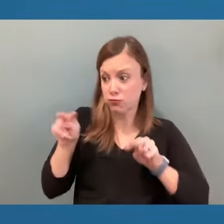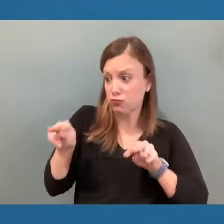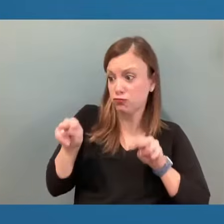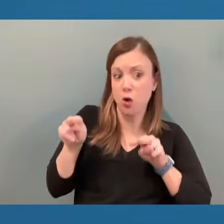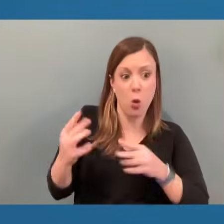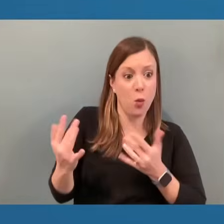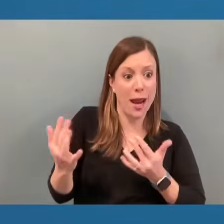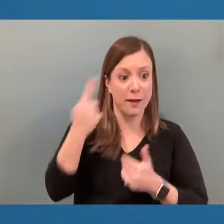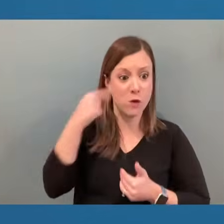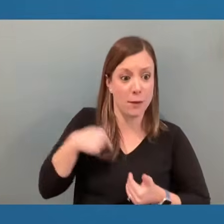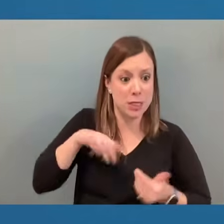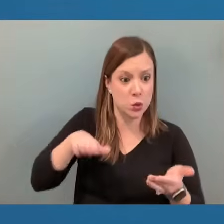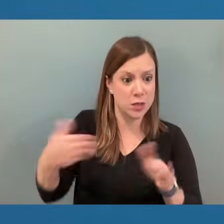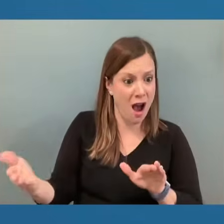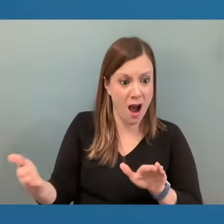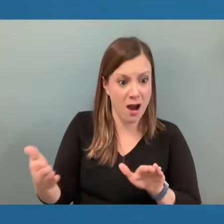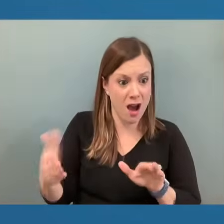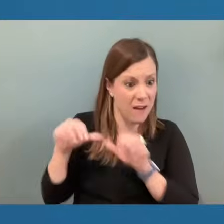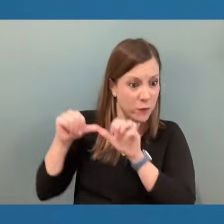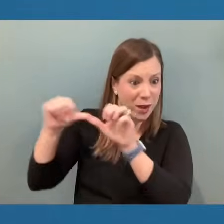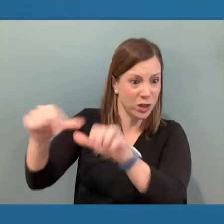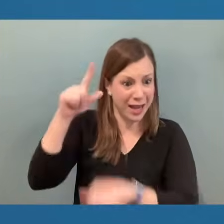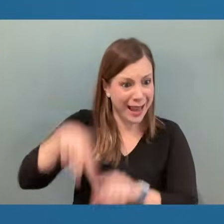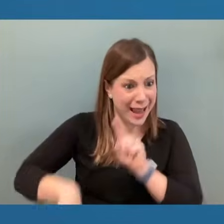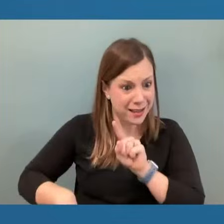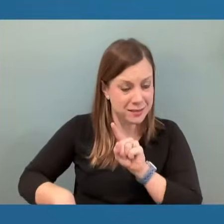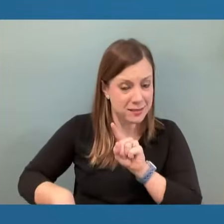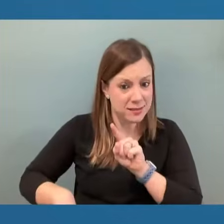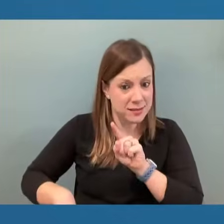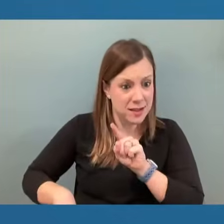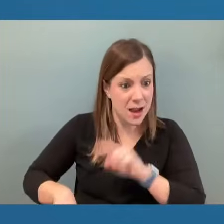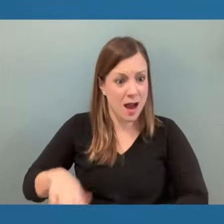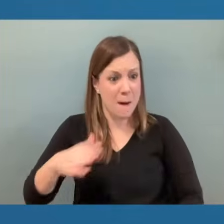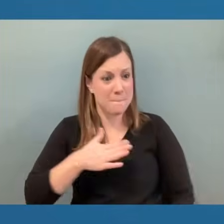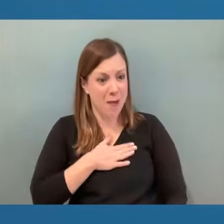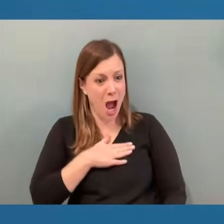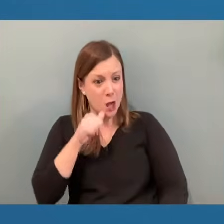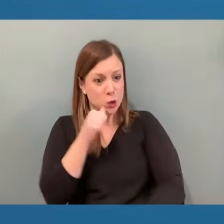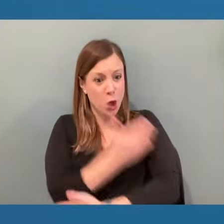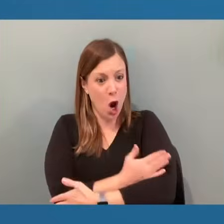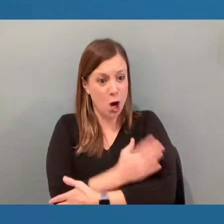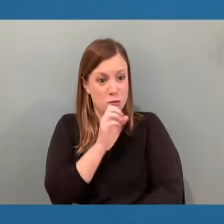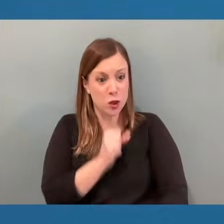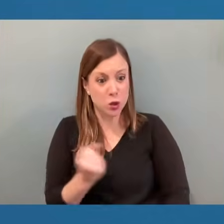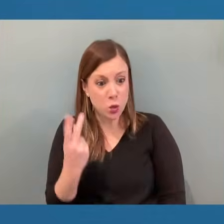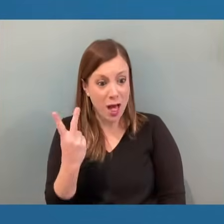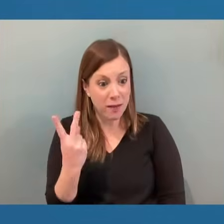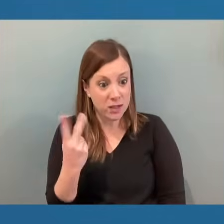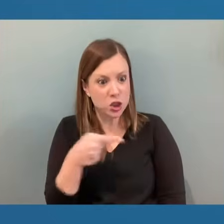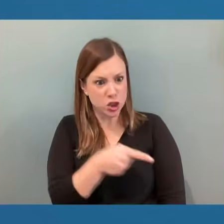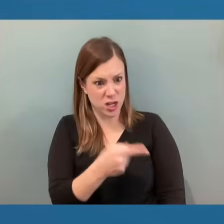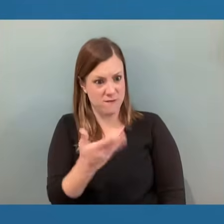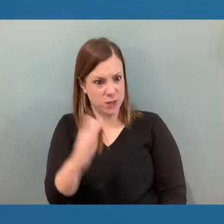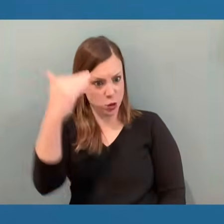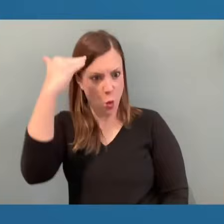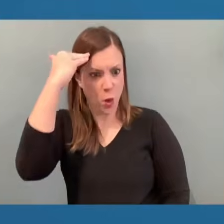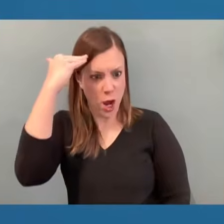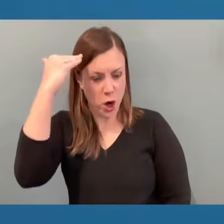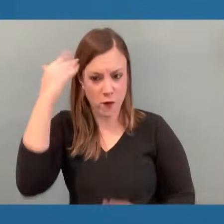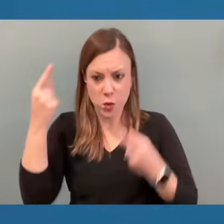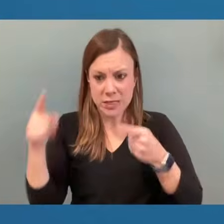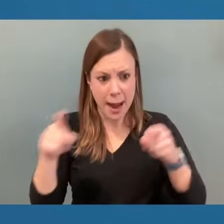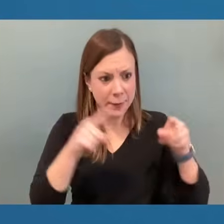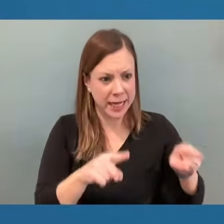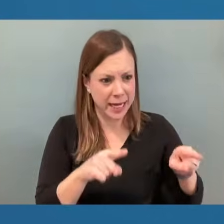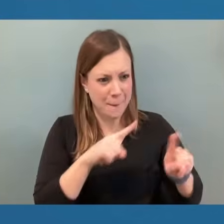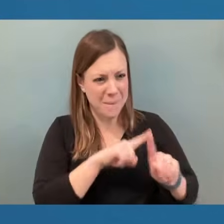perpetuity. I remember thinking about my 12-year-old daughter, who was aware of what was going on, how she was being